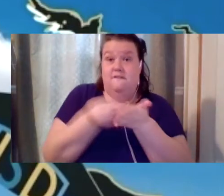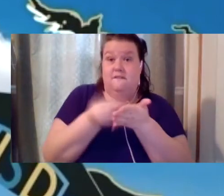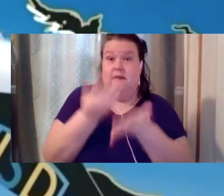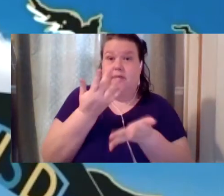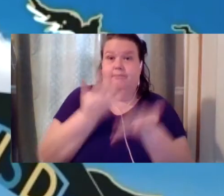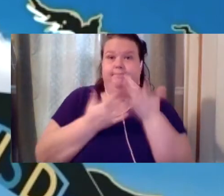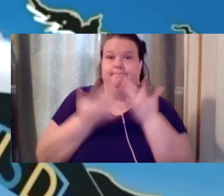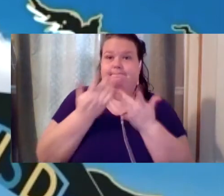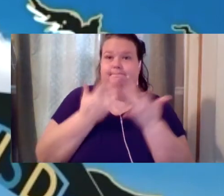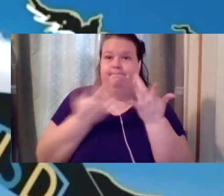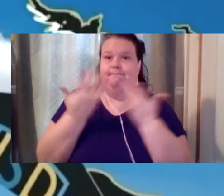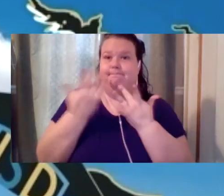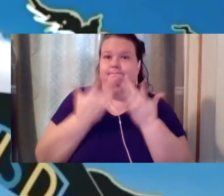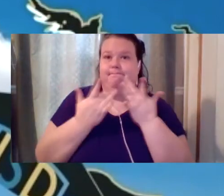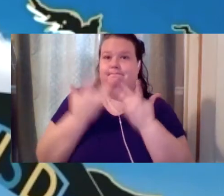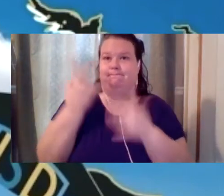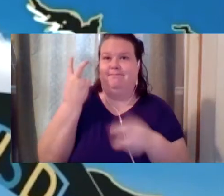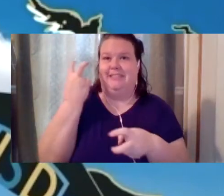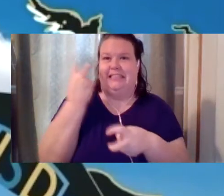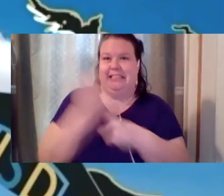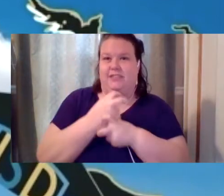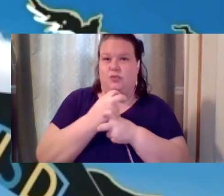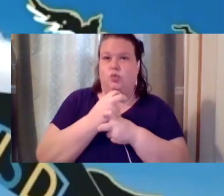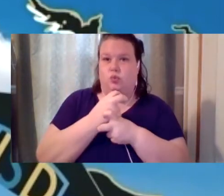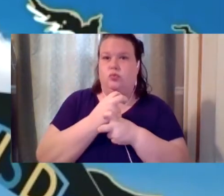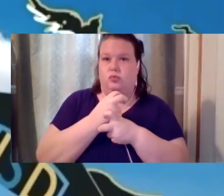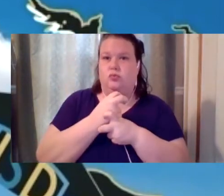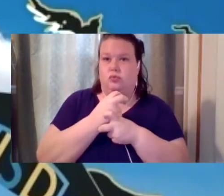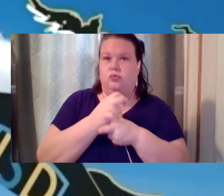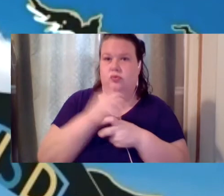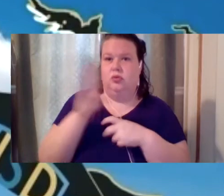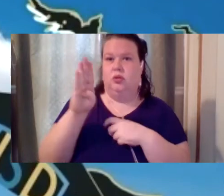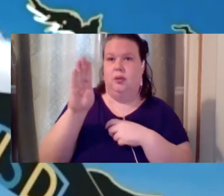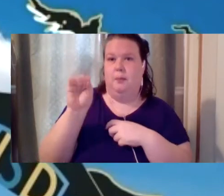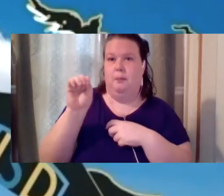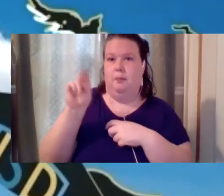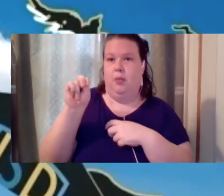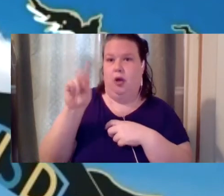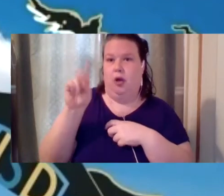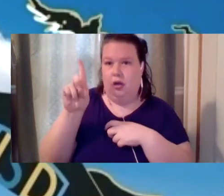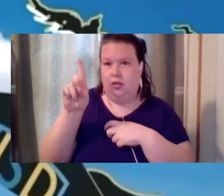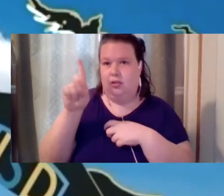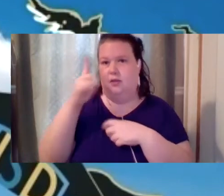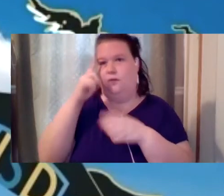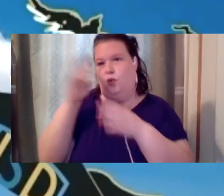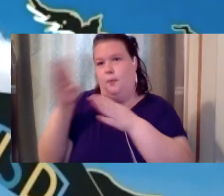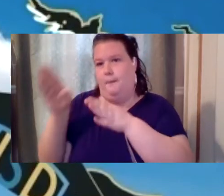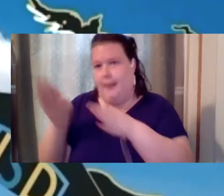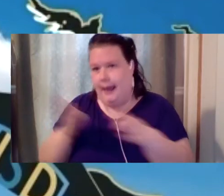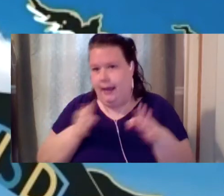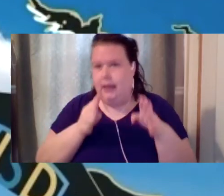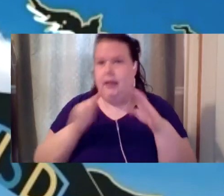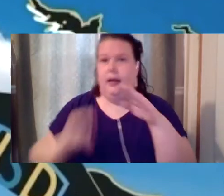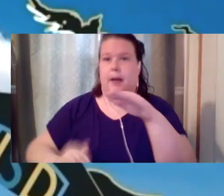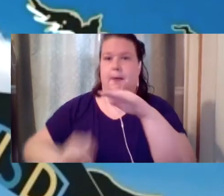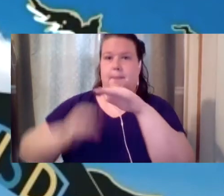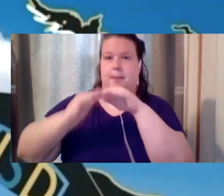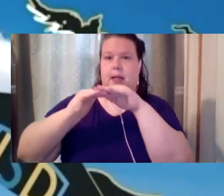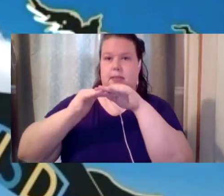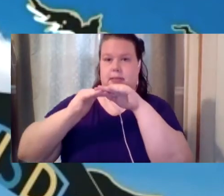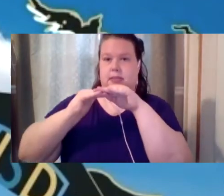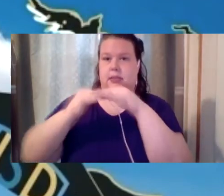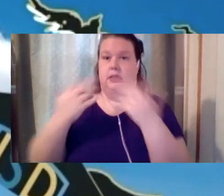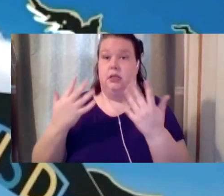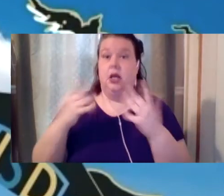very difficult to find in terms of bonds, in terms of bond planning and bond bond capacity, but at least we're putting